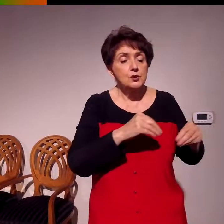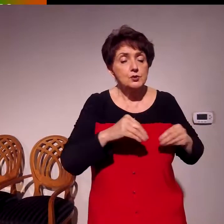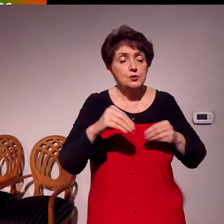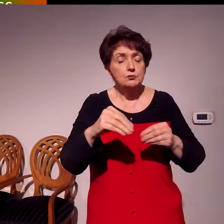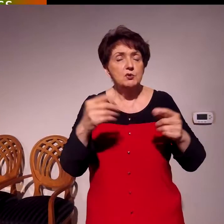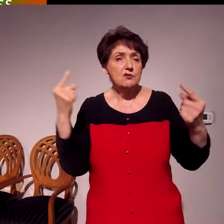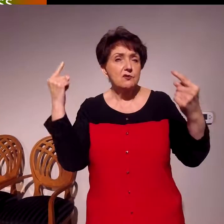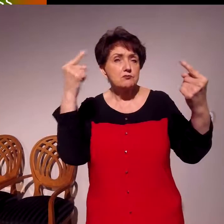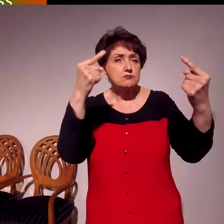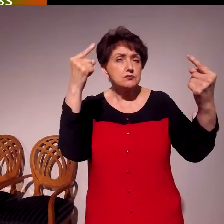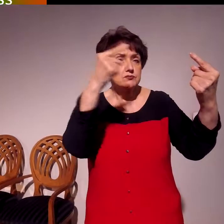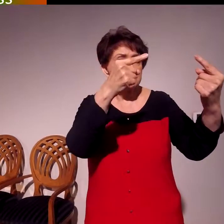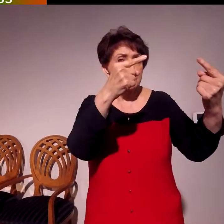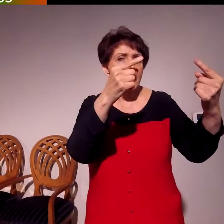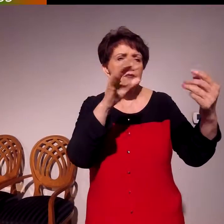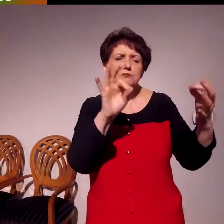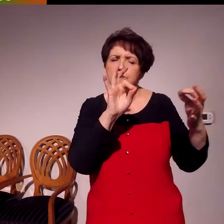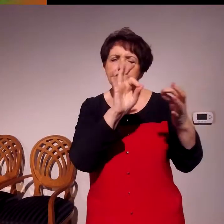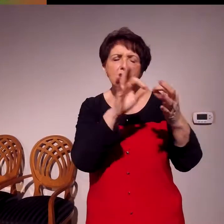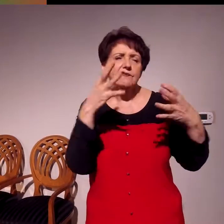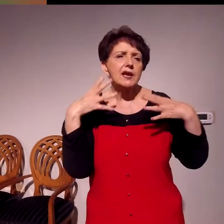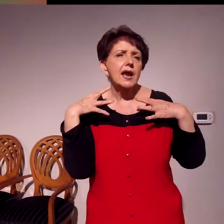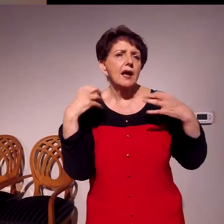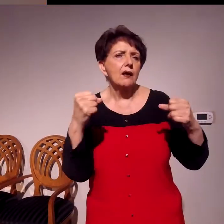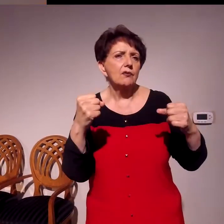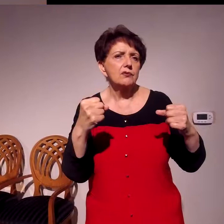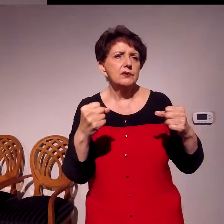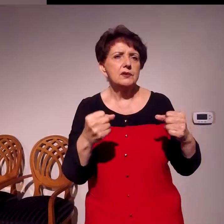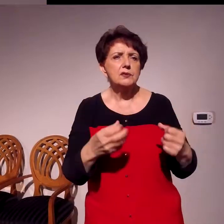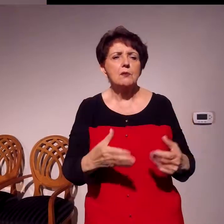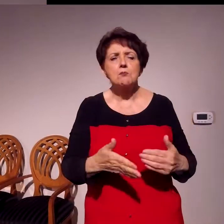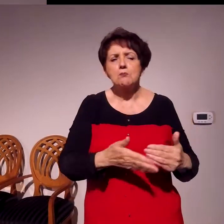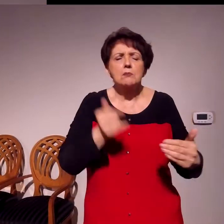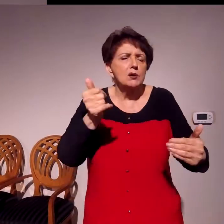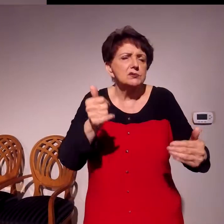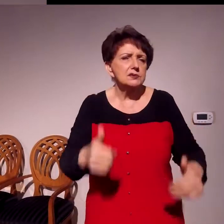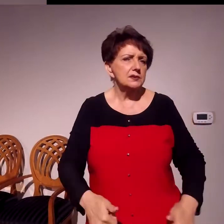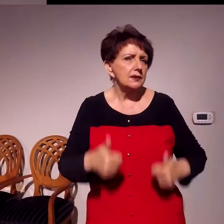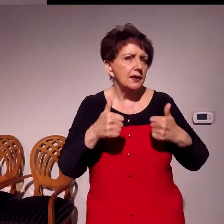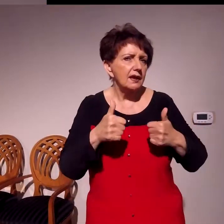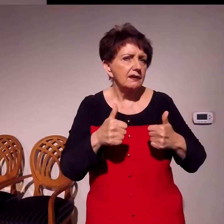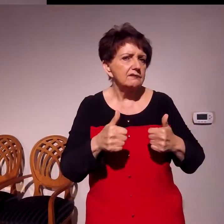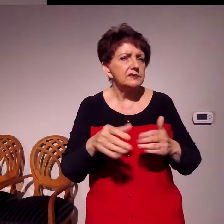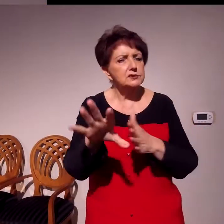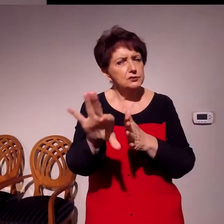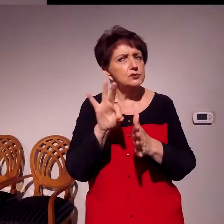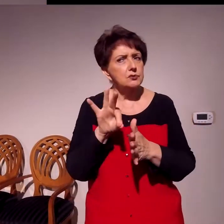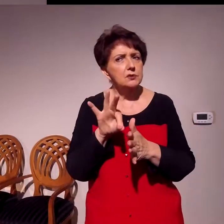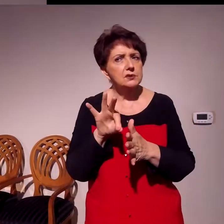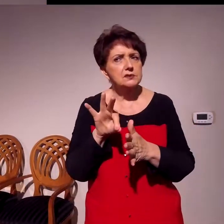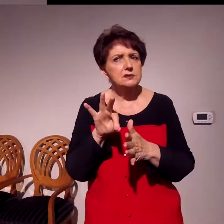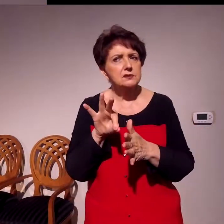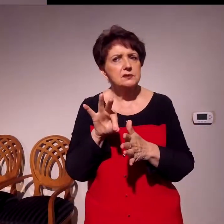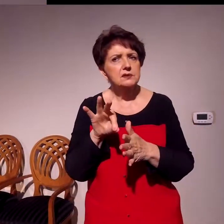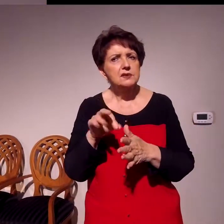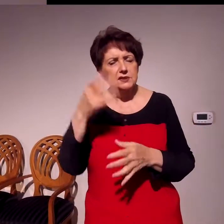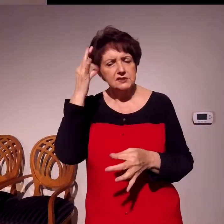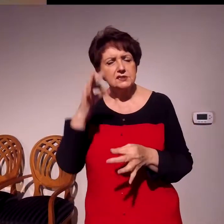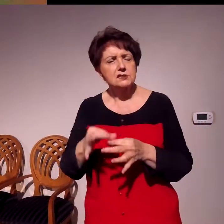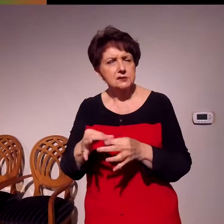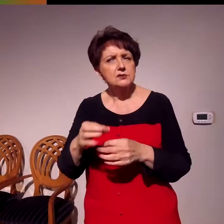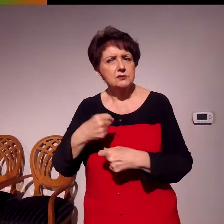health and maximum life. It's a choice, a decision we make. He also